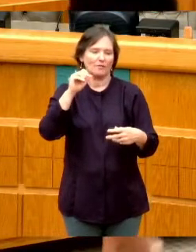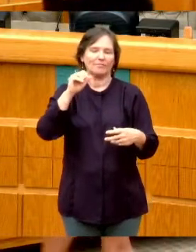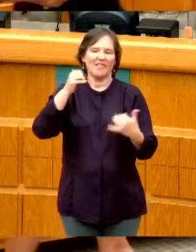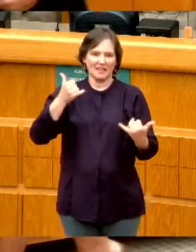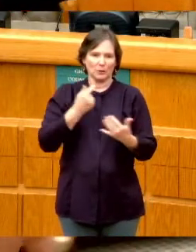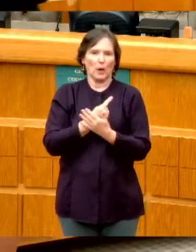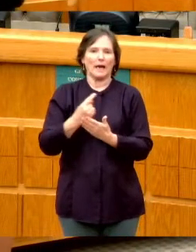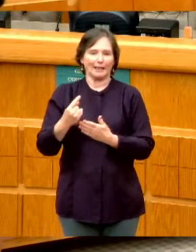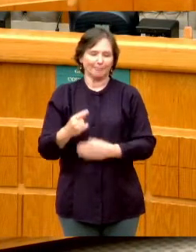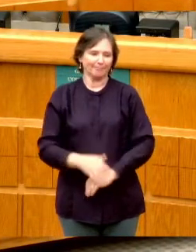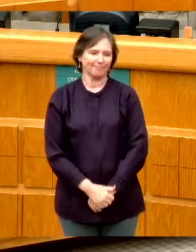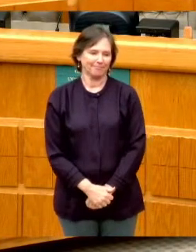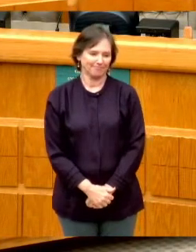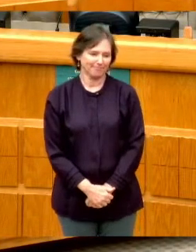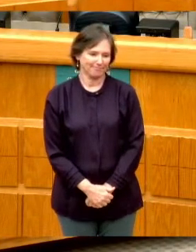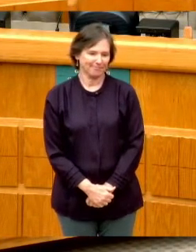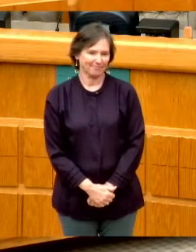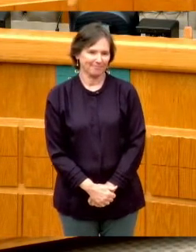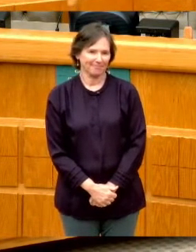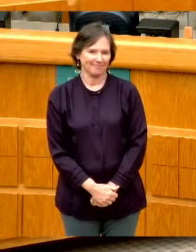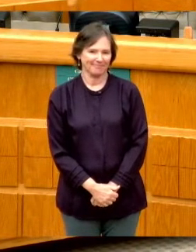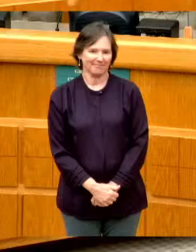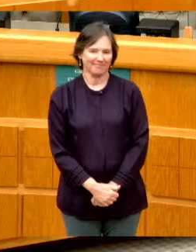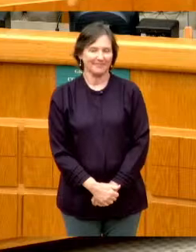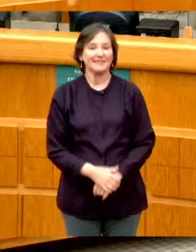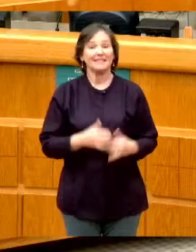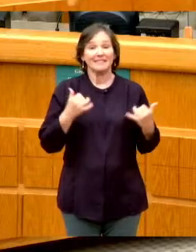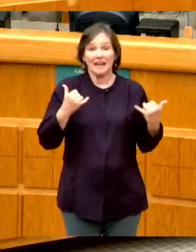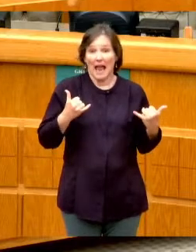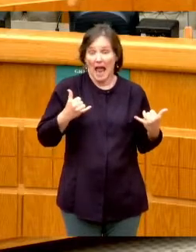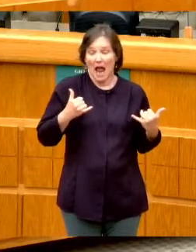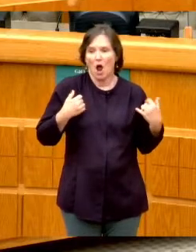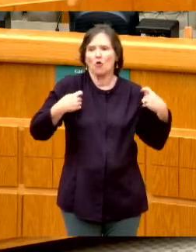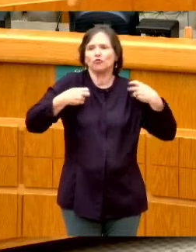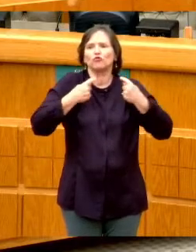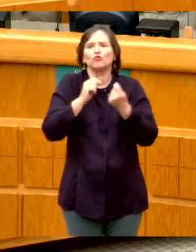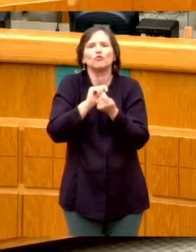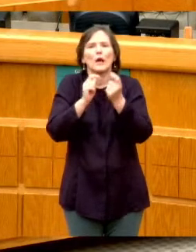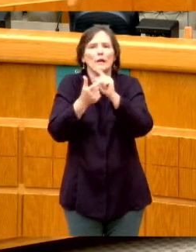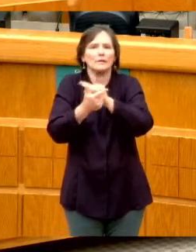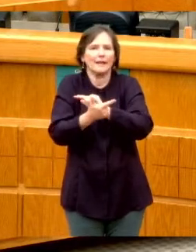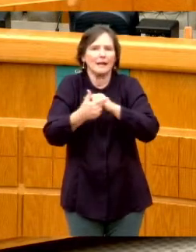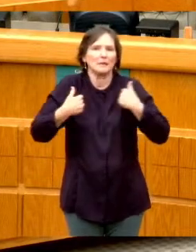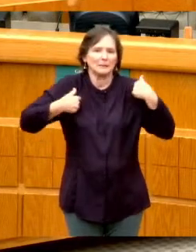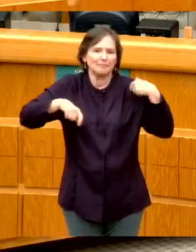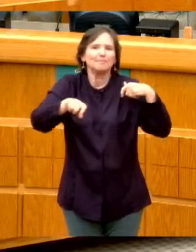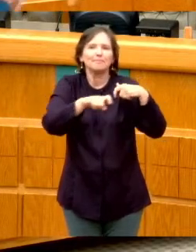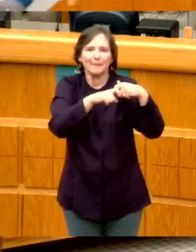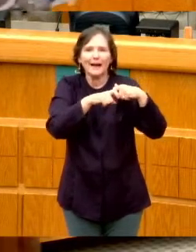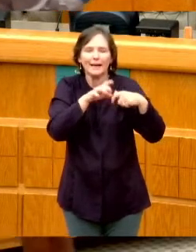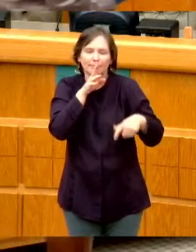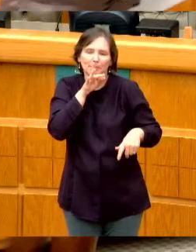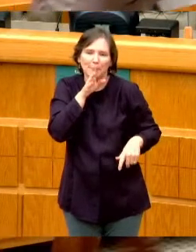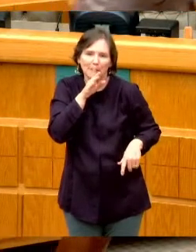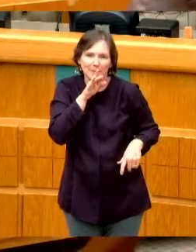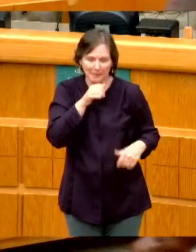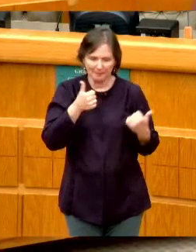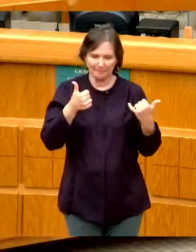su vacuna el 26 de enero. Así que si usted recibió su vacuna el 26 de enero, va a recibir un mensaje mediante el sistema